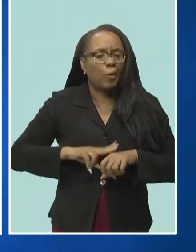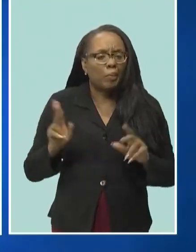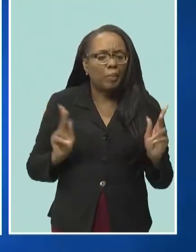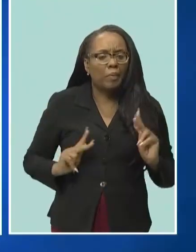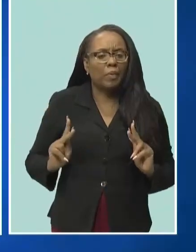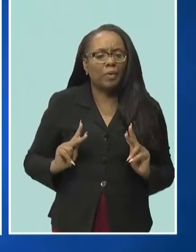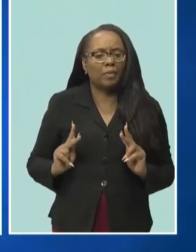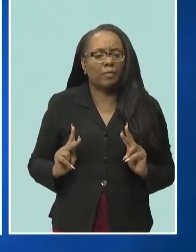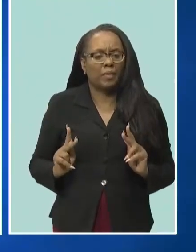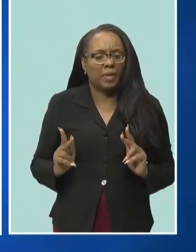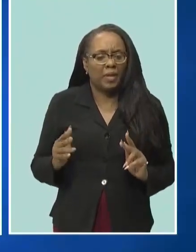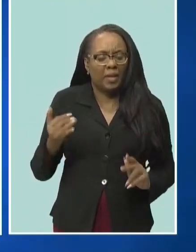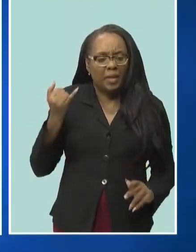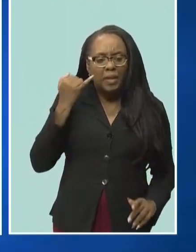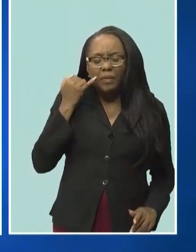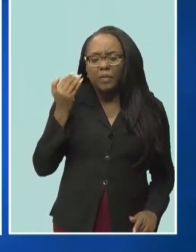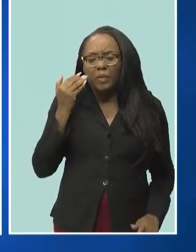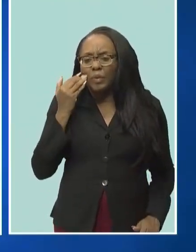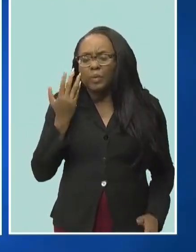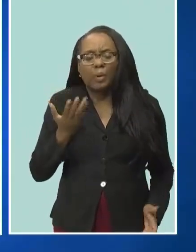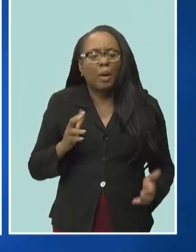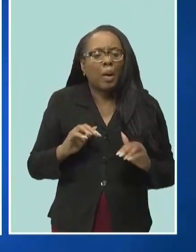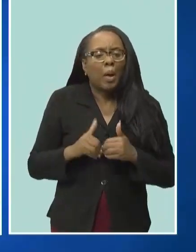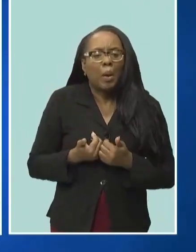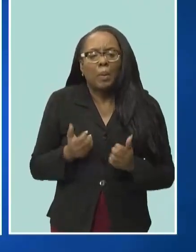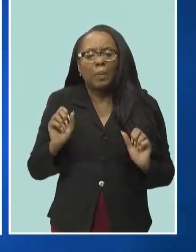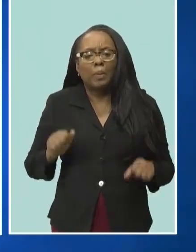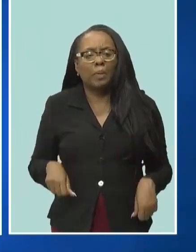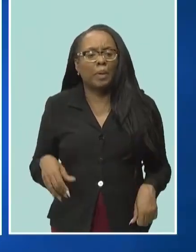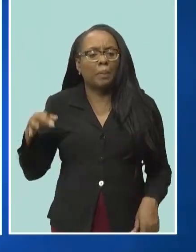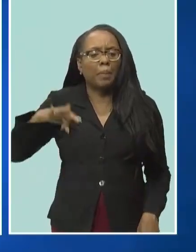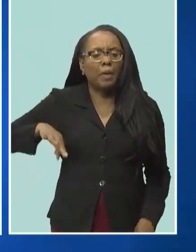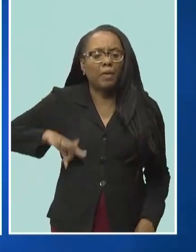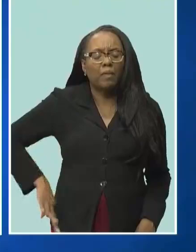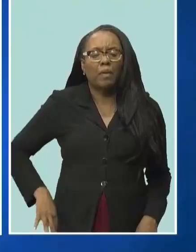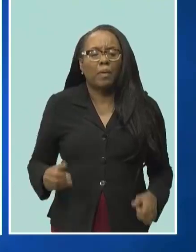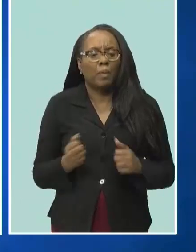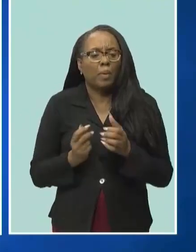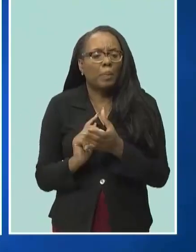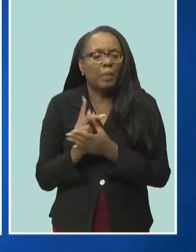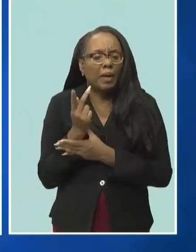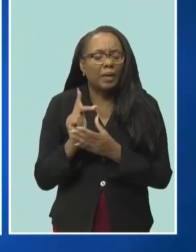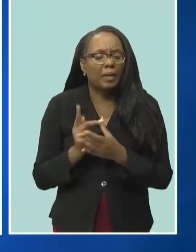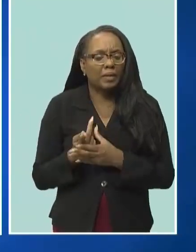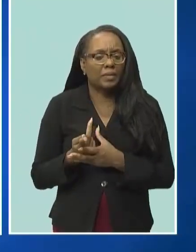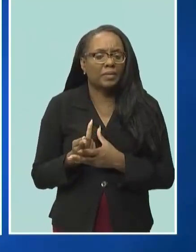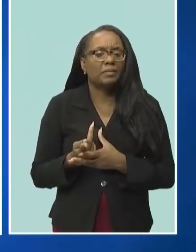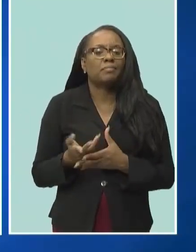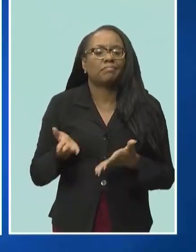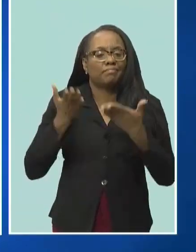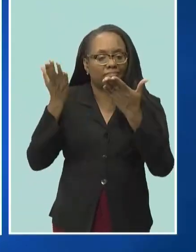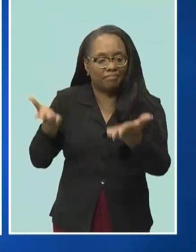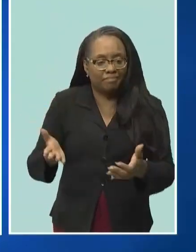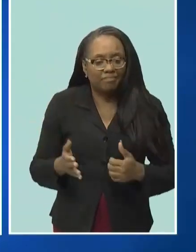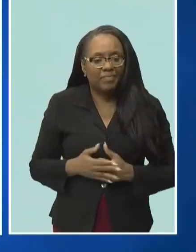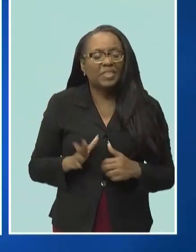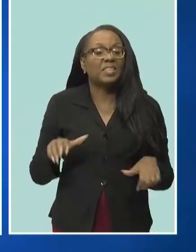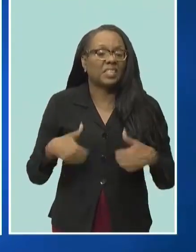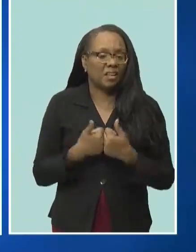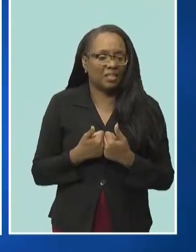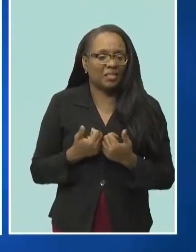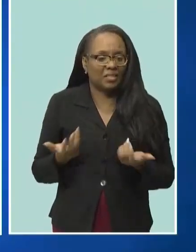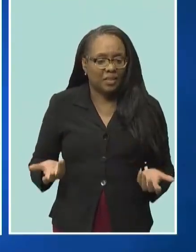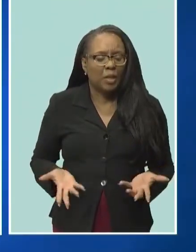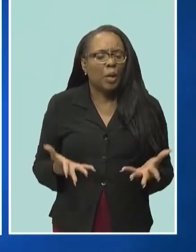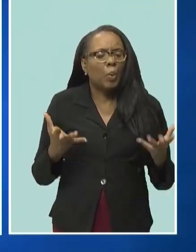submit entries that explore the beneficial, therapeutic, and medicinal properties of local plants. It's called the Photo Innovation Challenge,